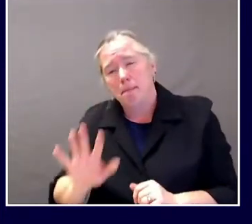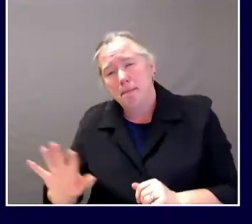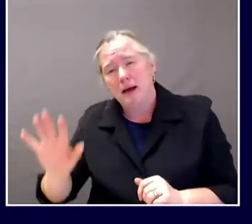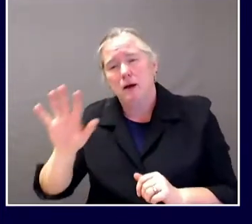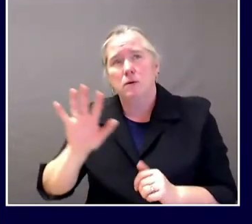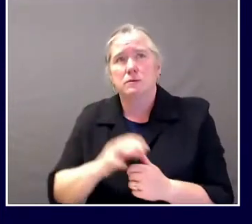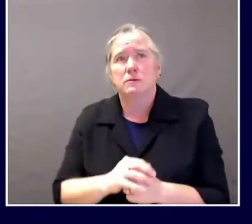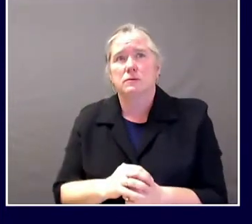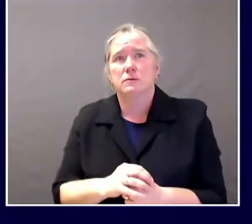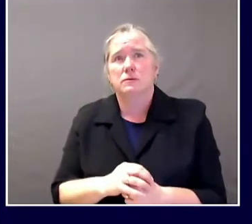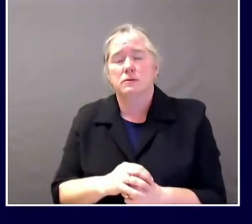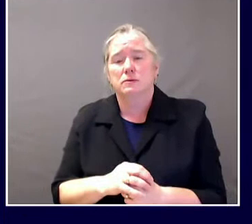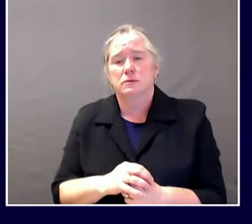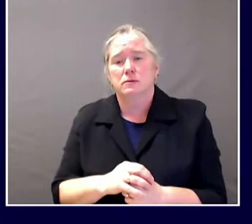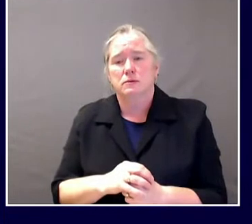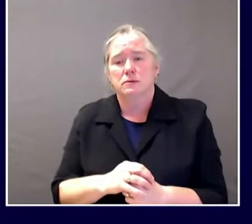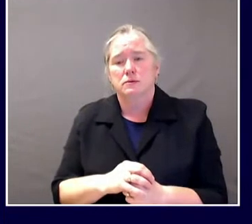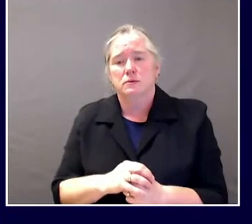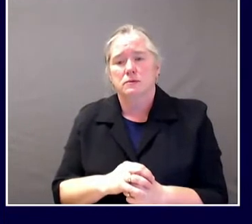approximately